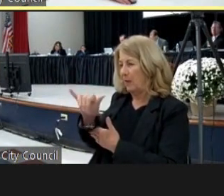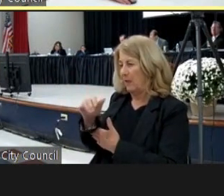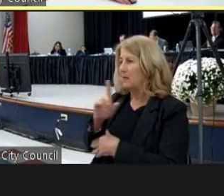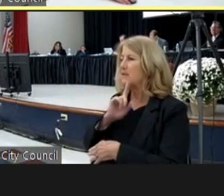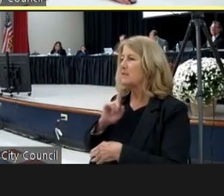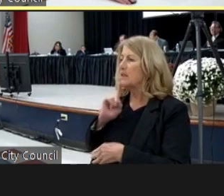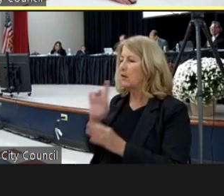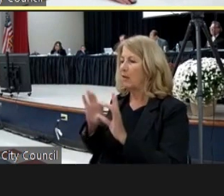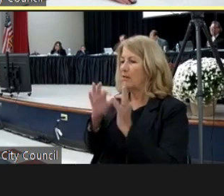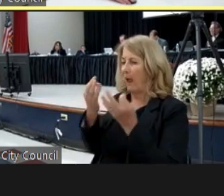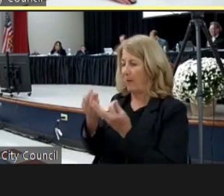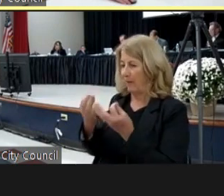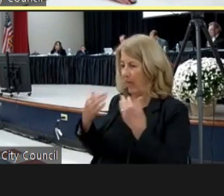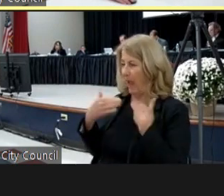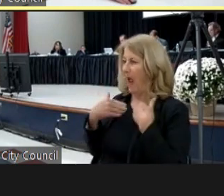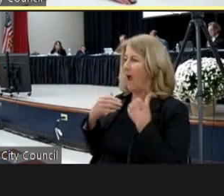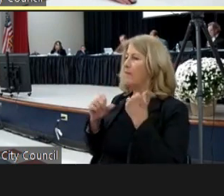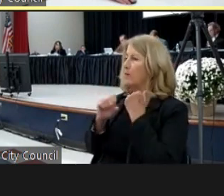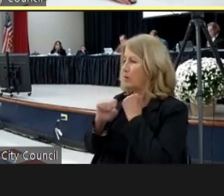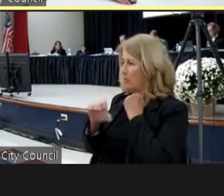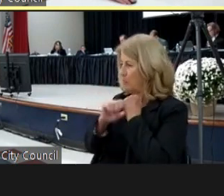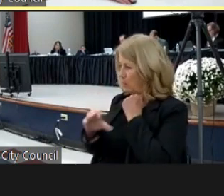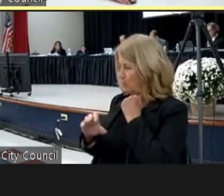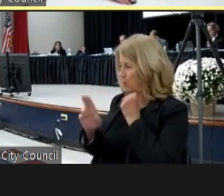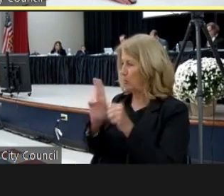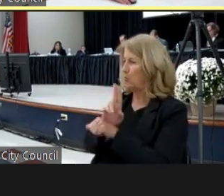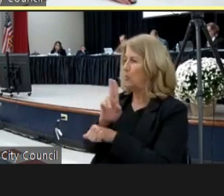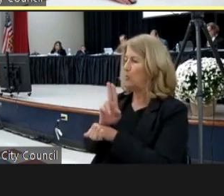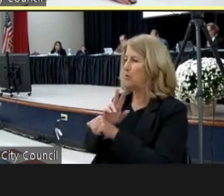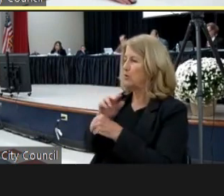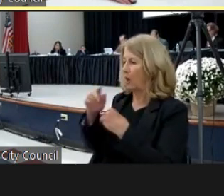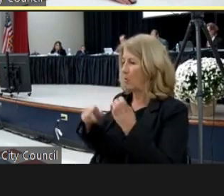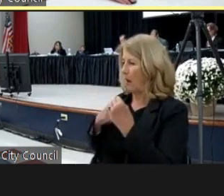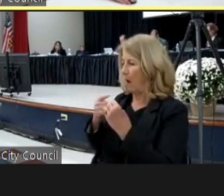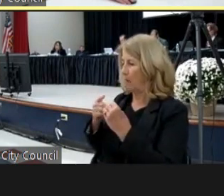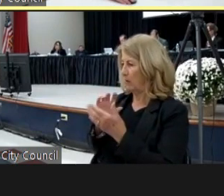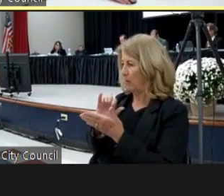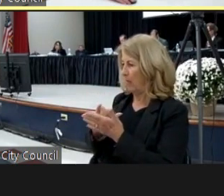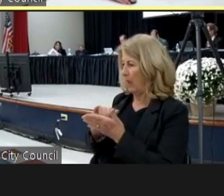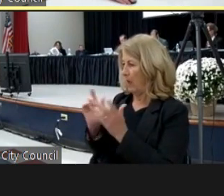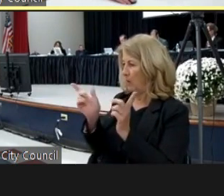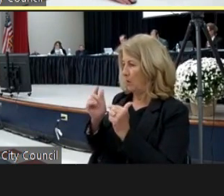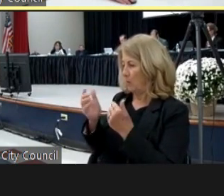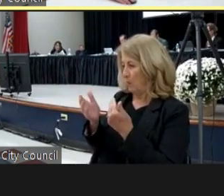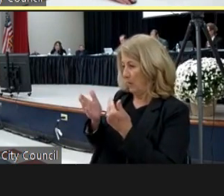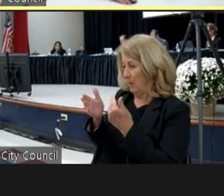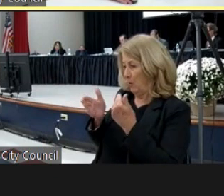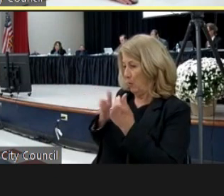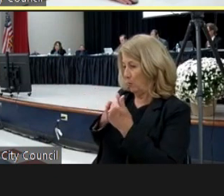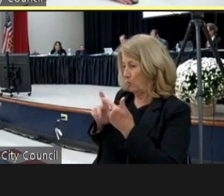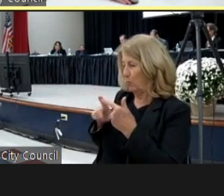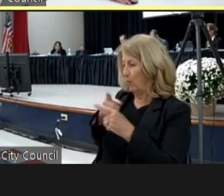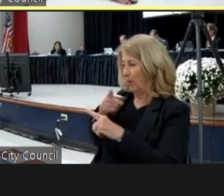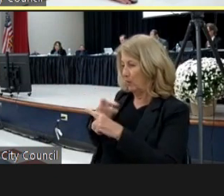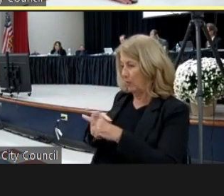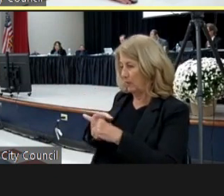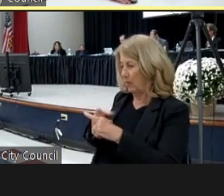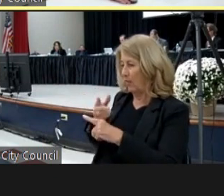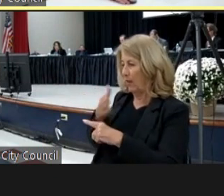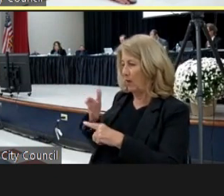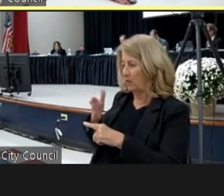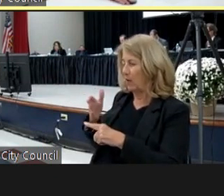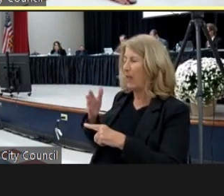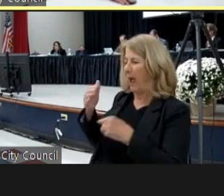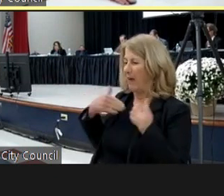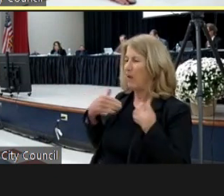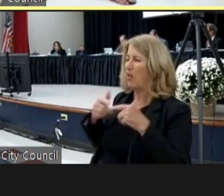commercial uses somewhat around it when you get closer to the intersection. Here's the property. They have a large circular drive,